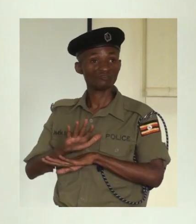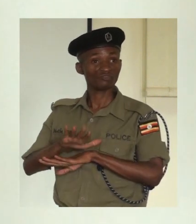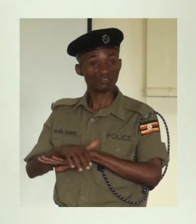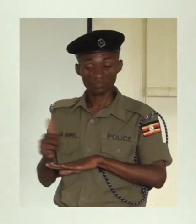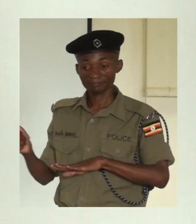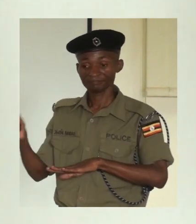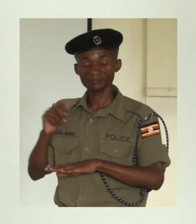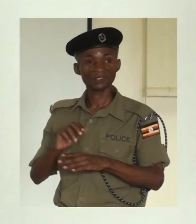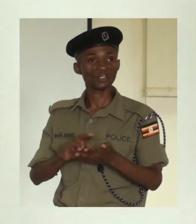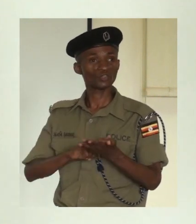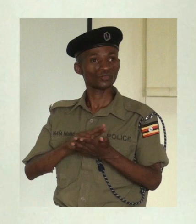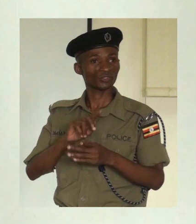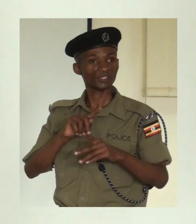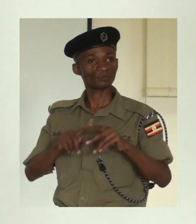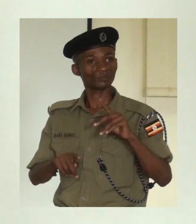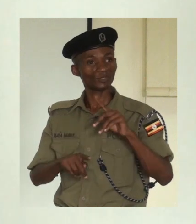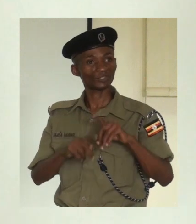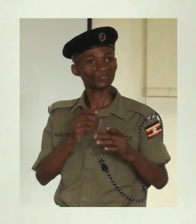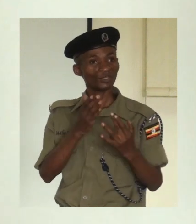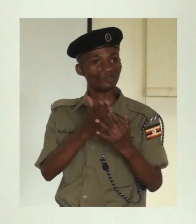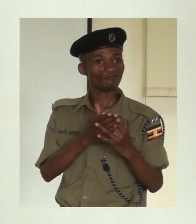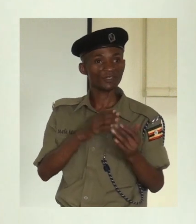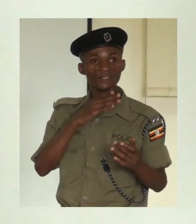using politicians, middlemen,